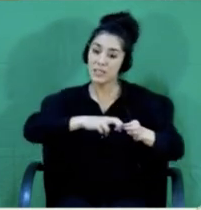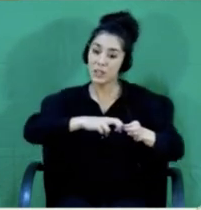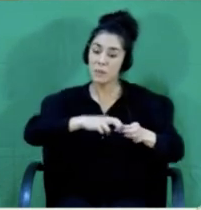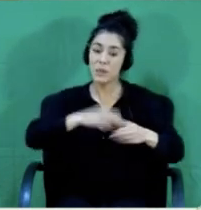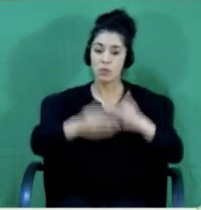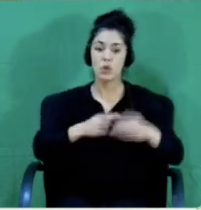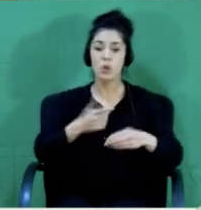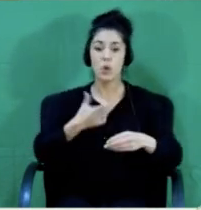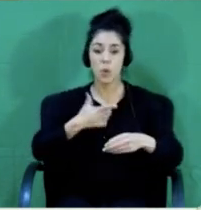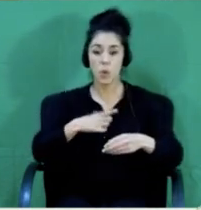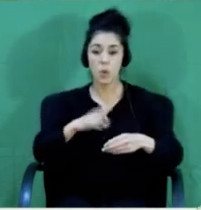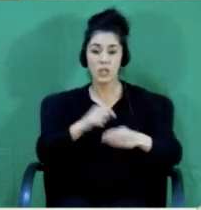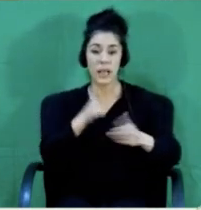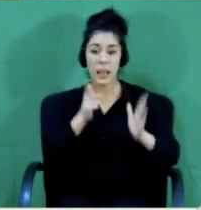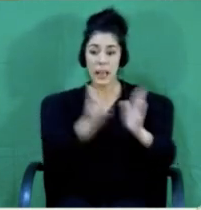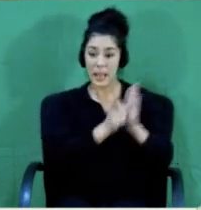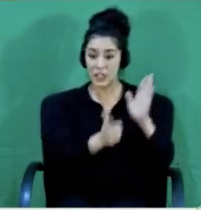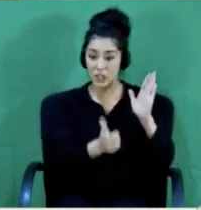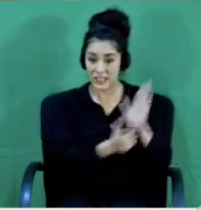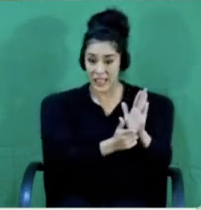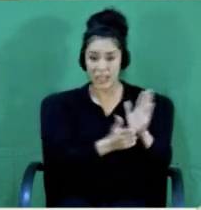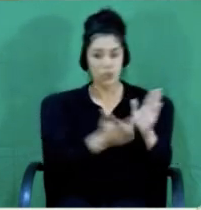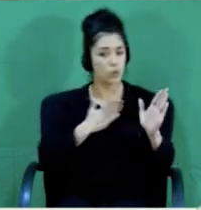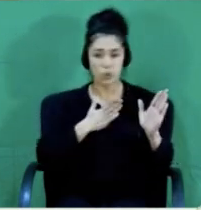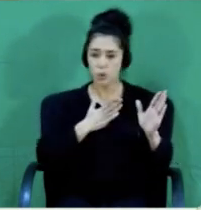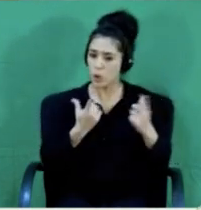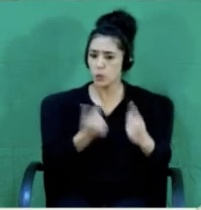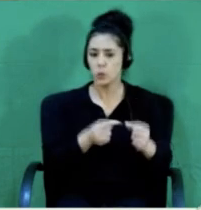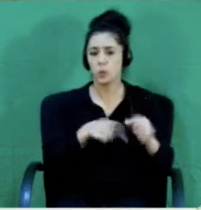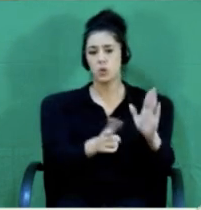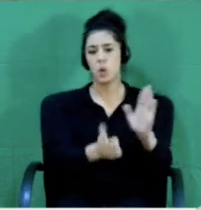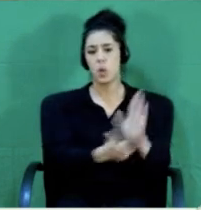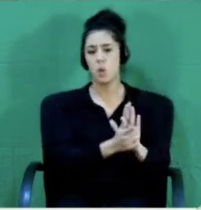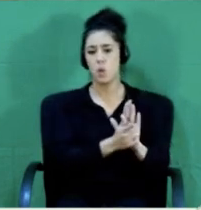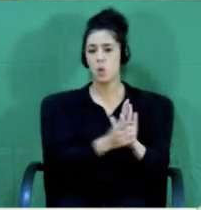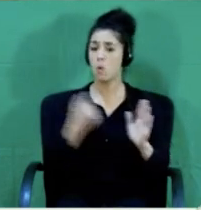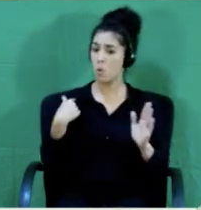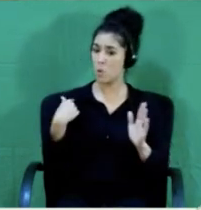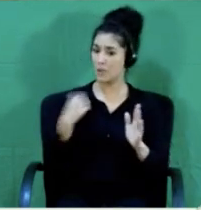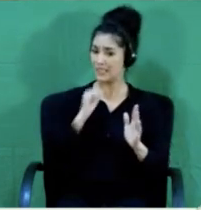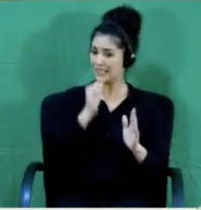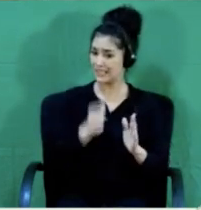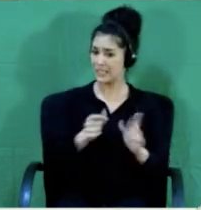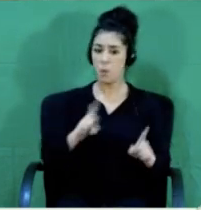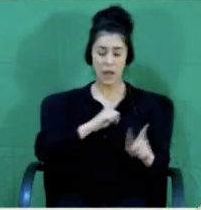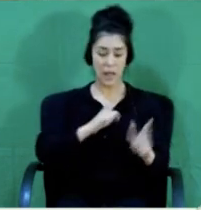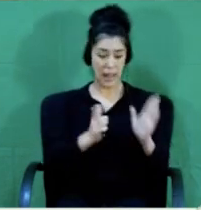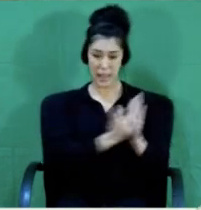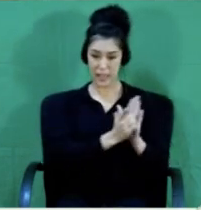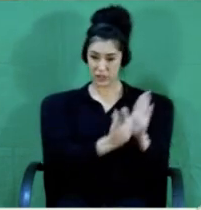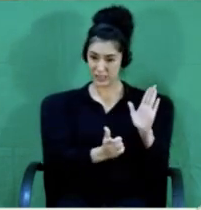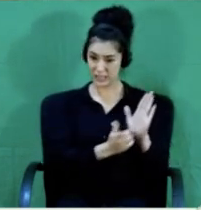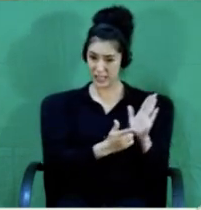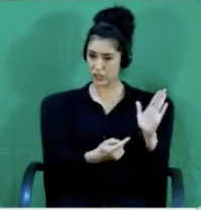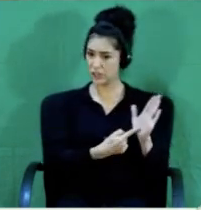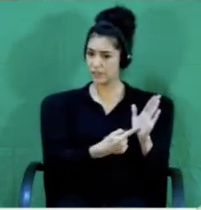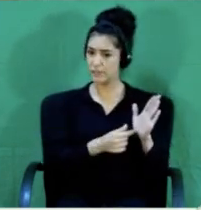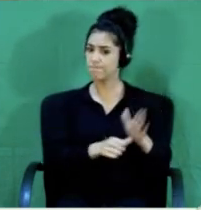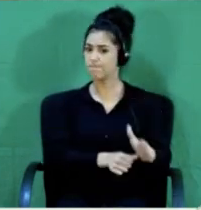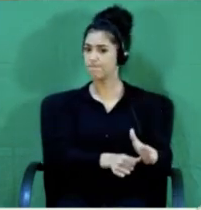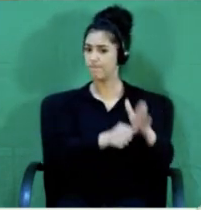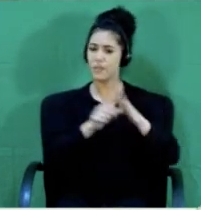enact the then proposed legislation into law. Our contention was, and still is, that the legislation does not